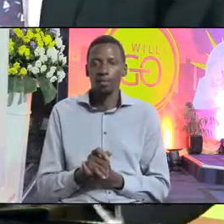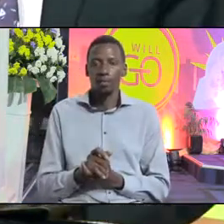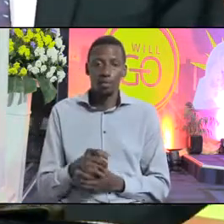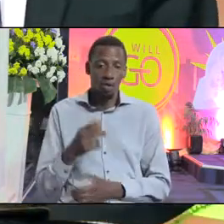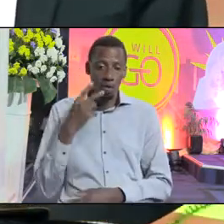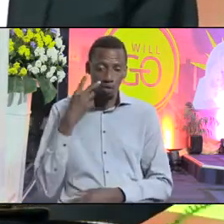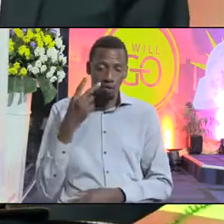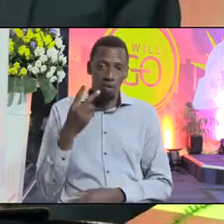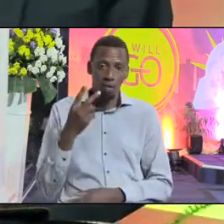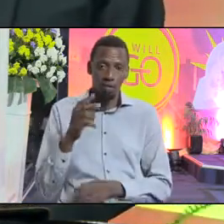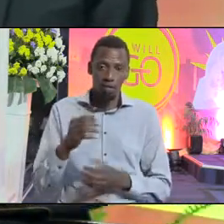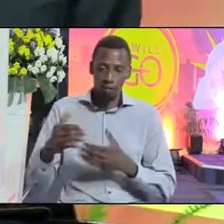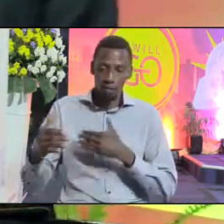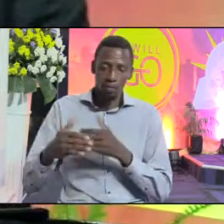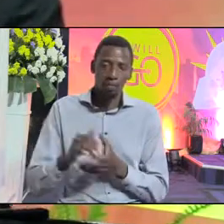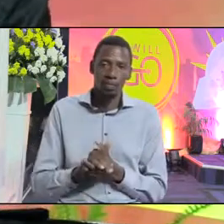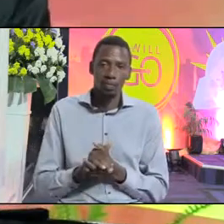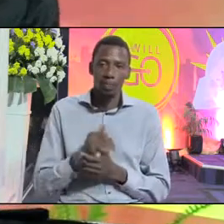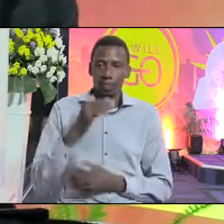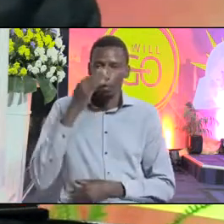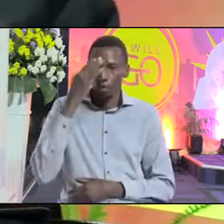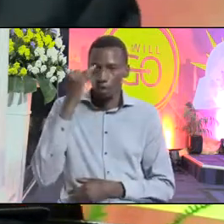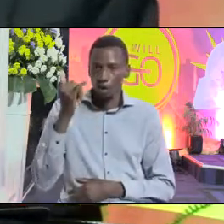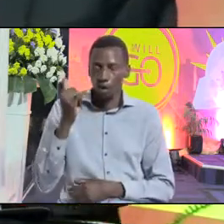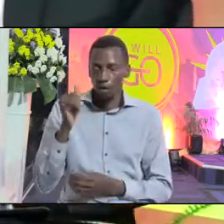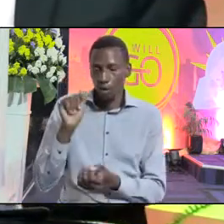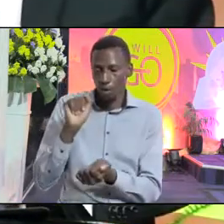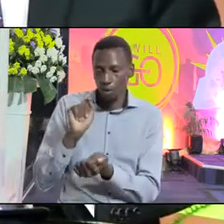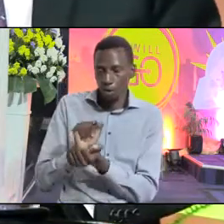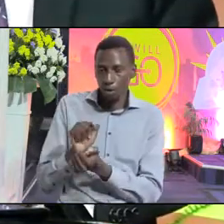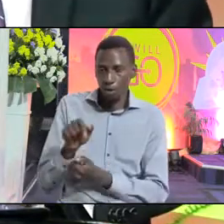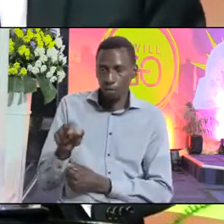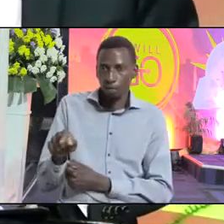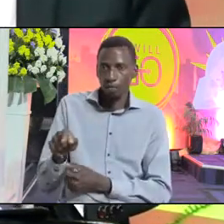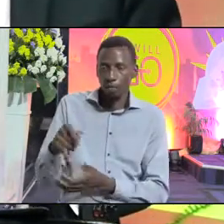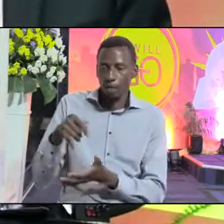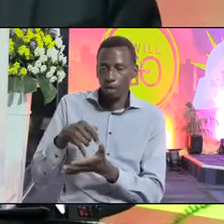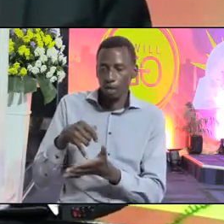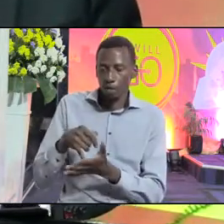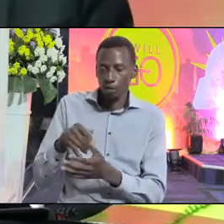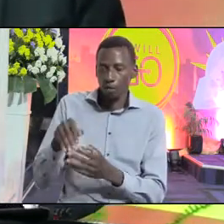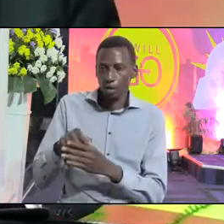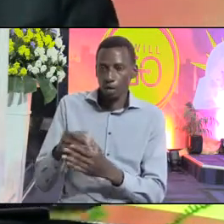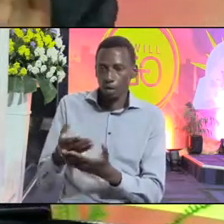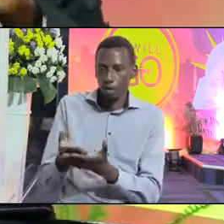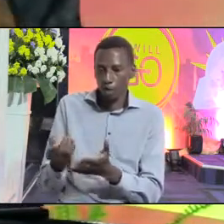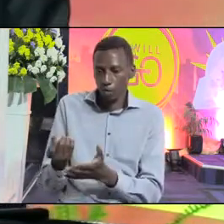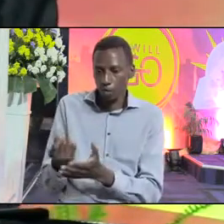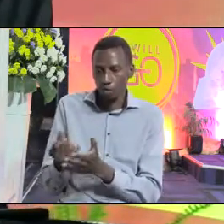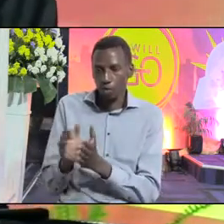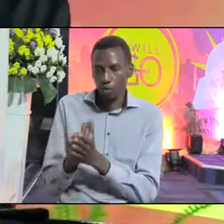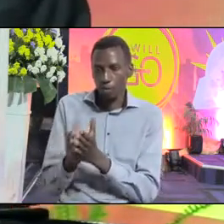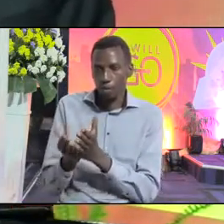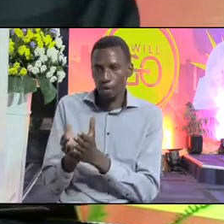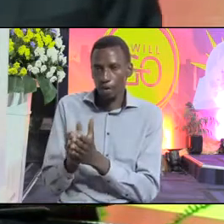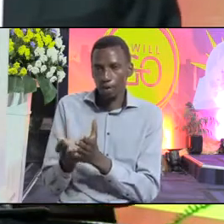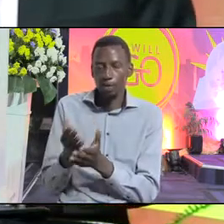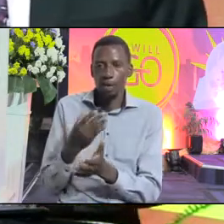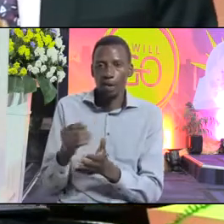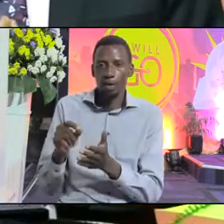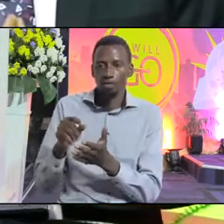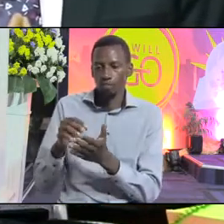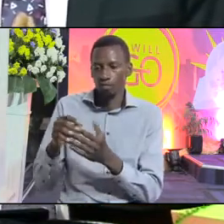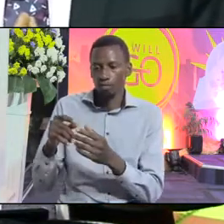closely here. For Paul distills into these few pages and sentences